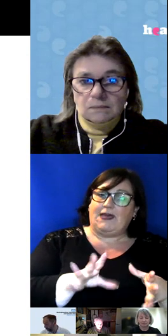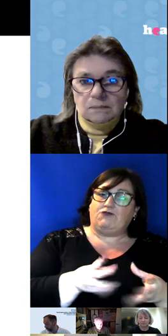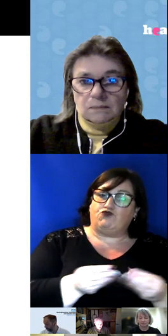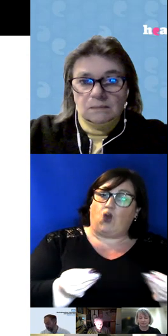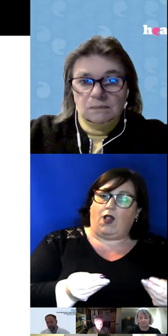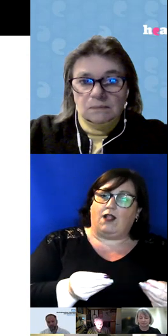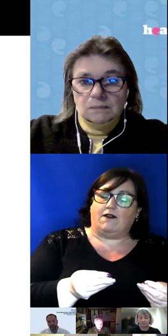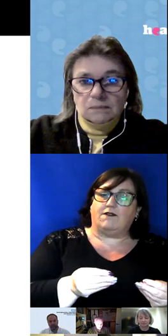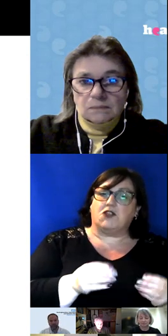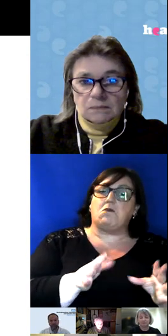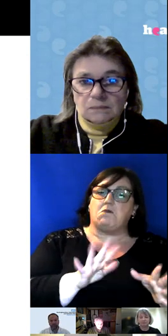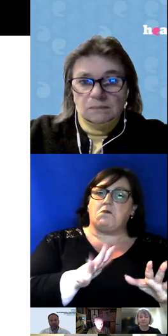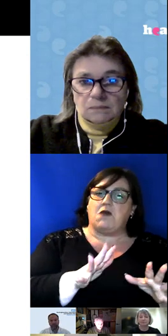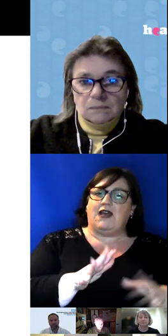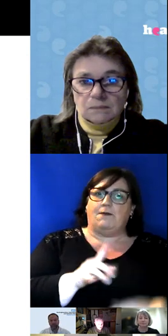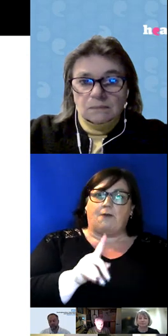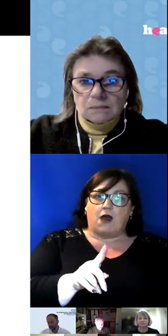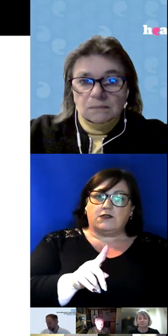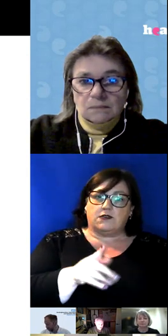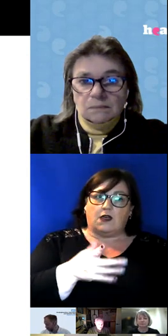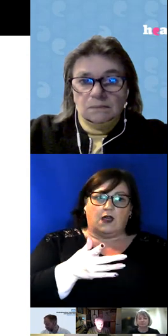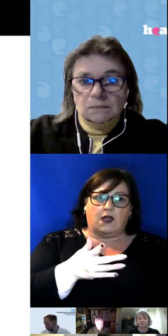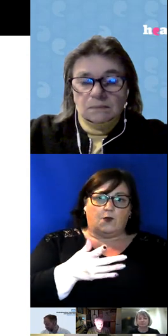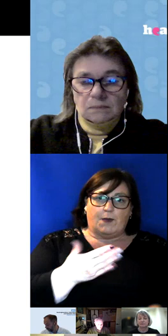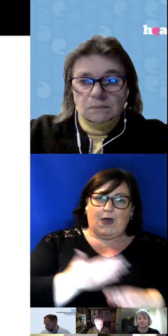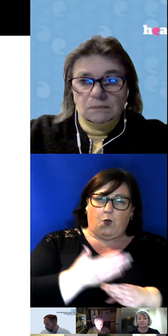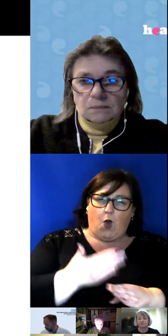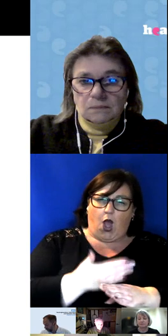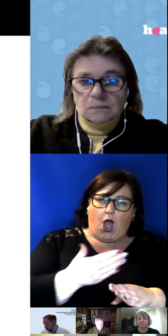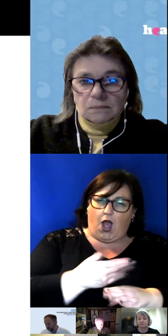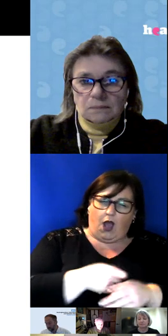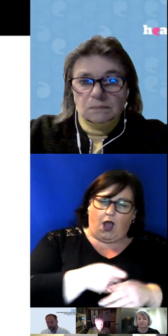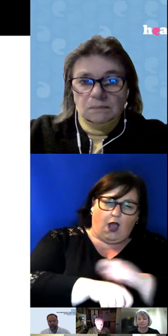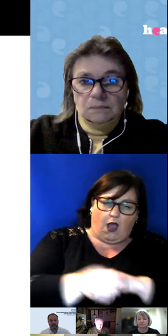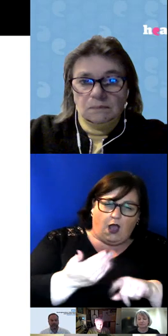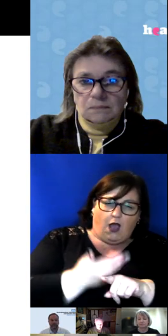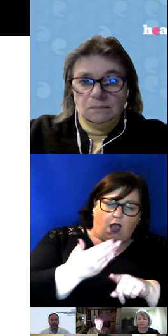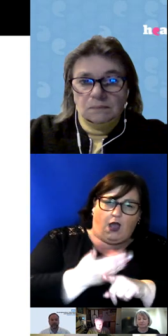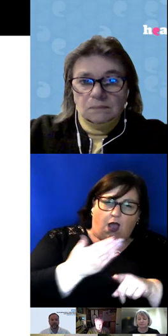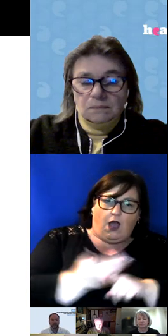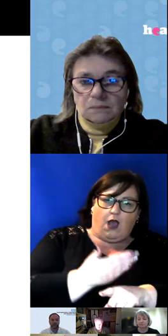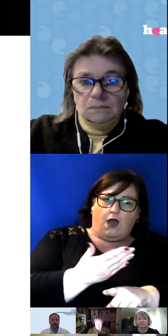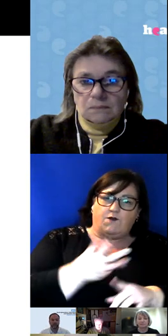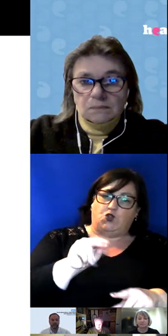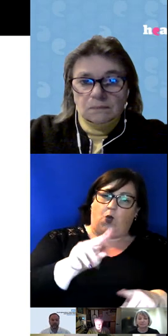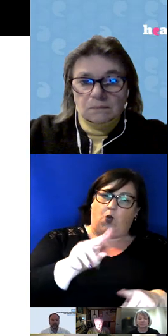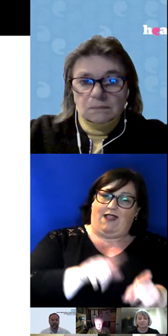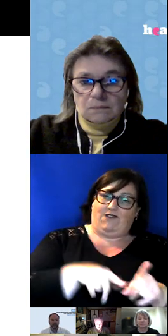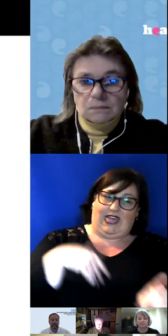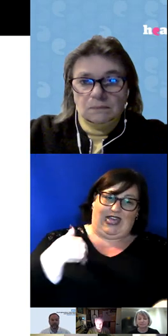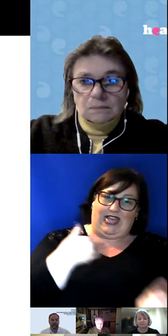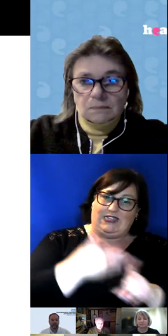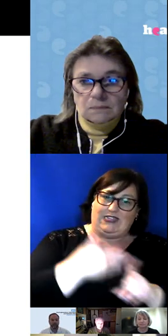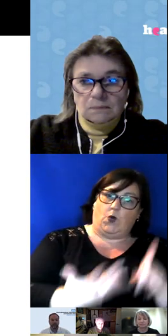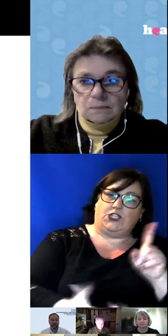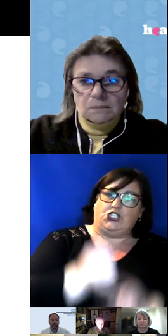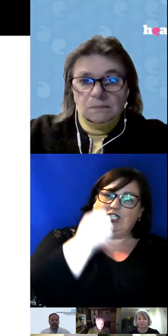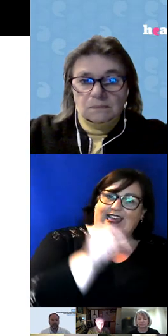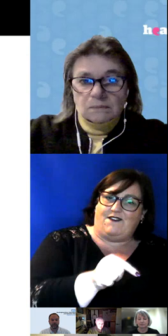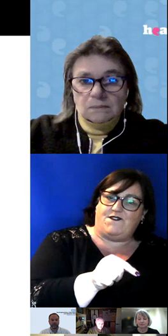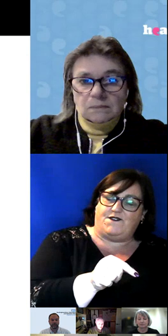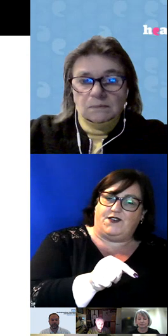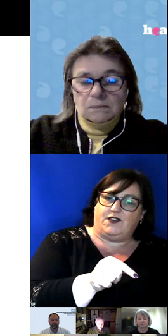the ground, but that took 12 years. And, you know, we've got other areas in the county. So I don't know whether we